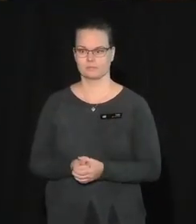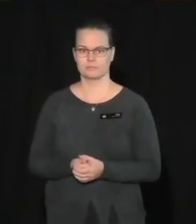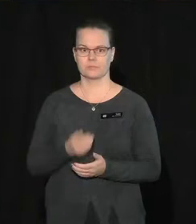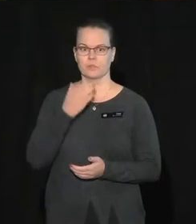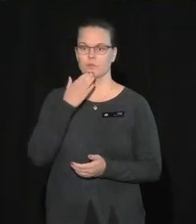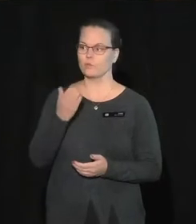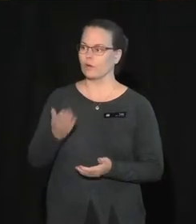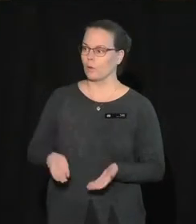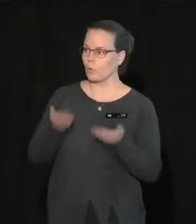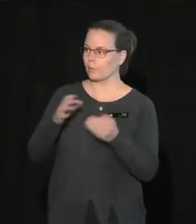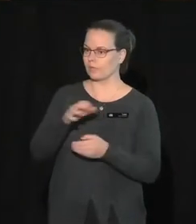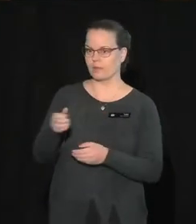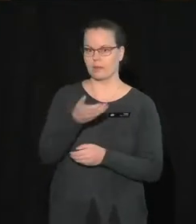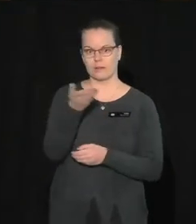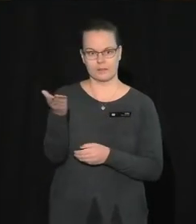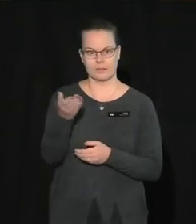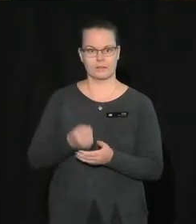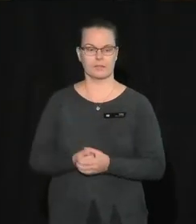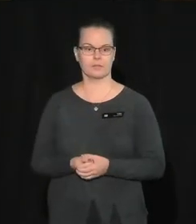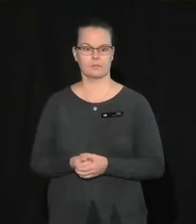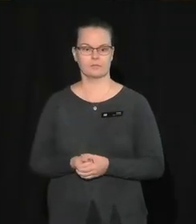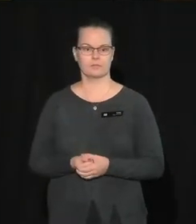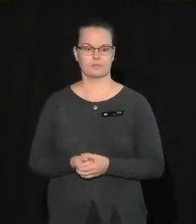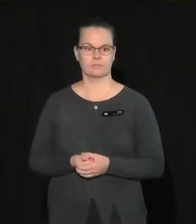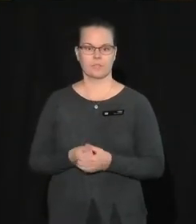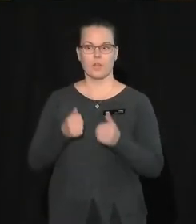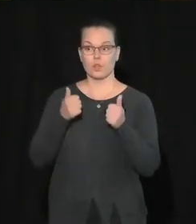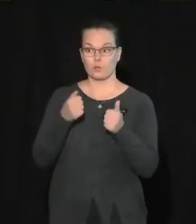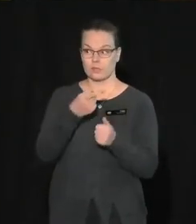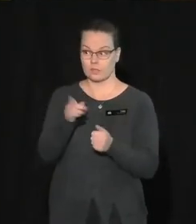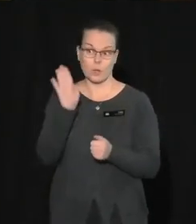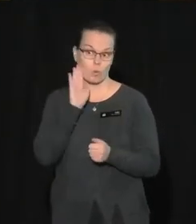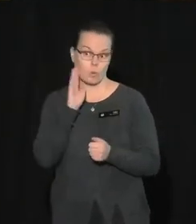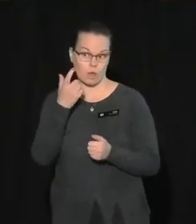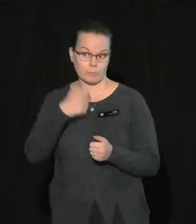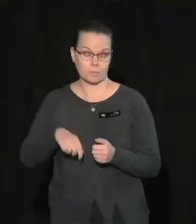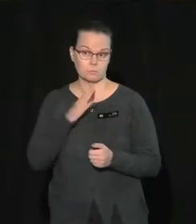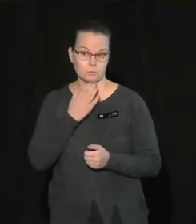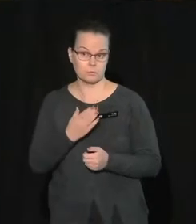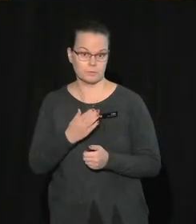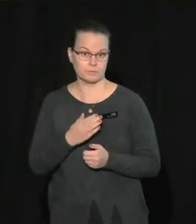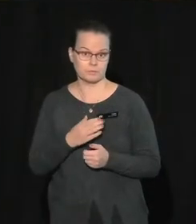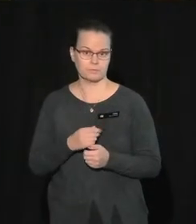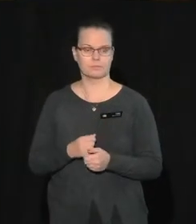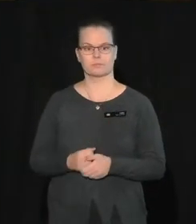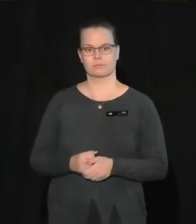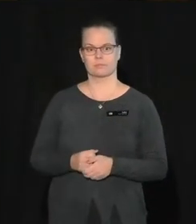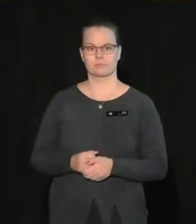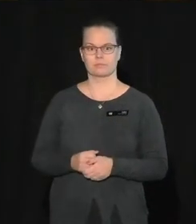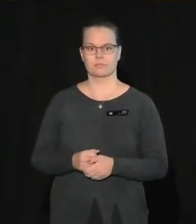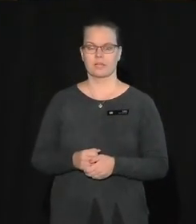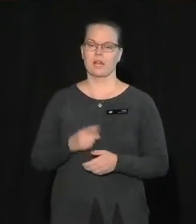Good morning, everybody. I hope you can hear me well. Let me start